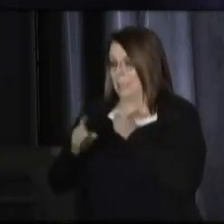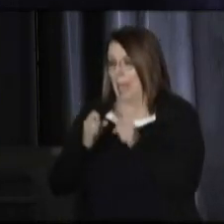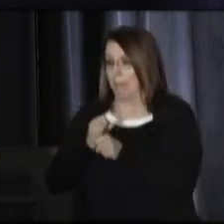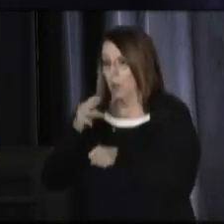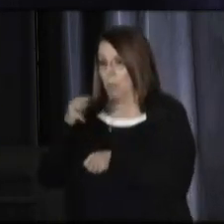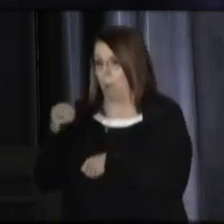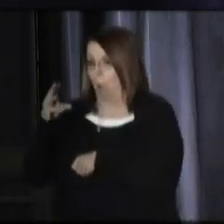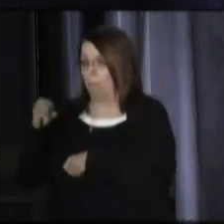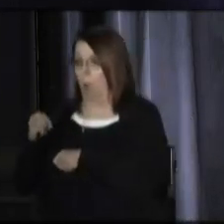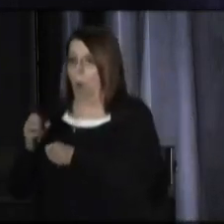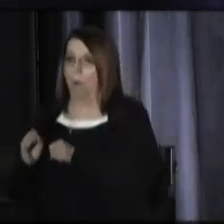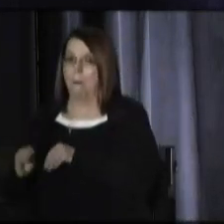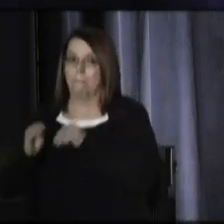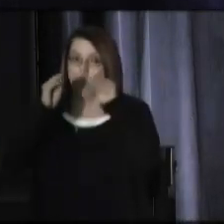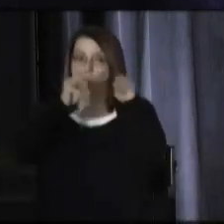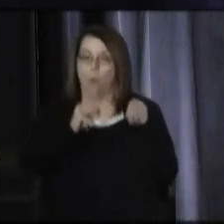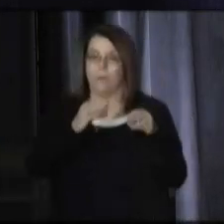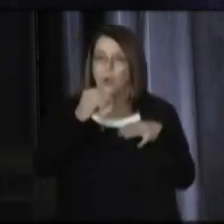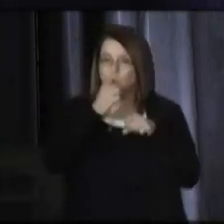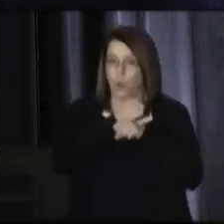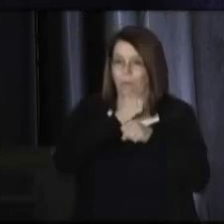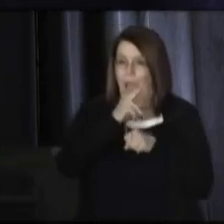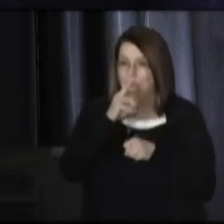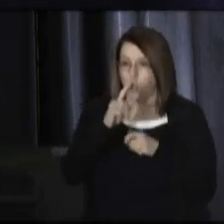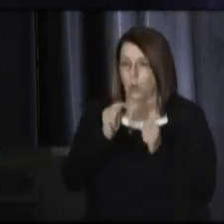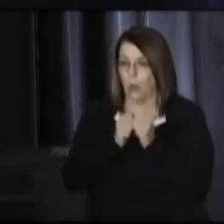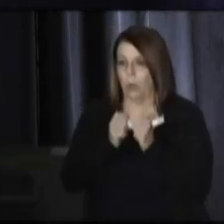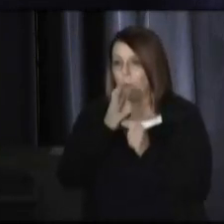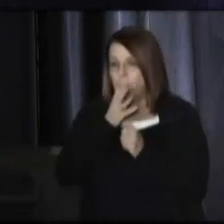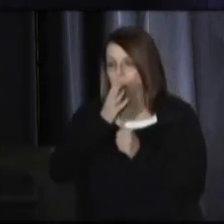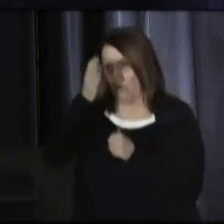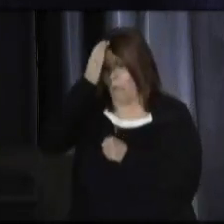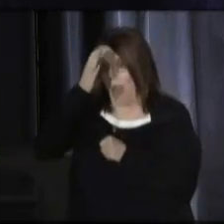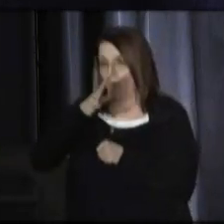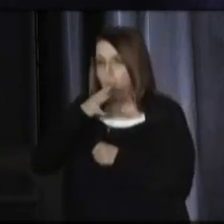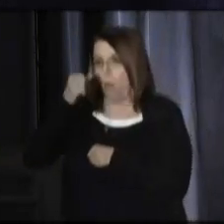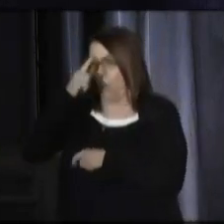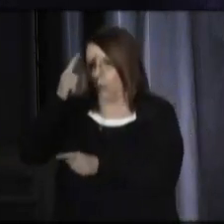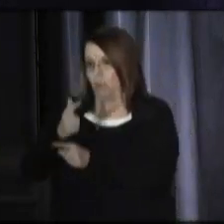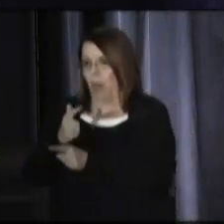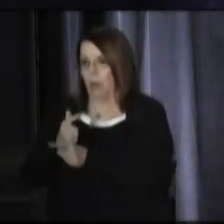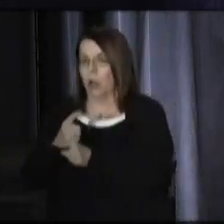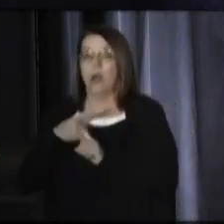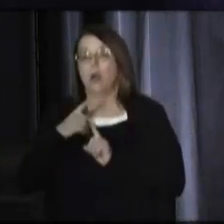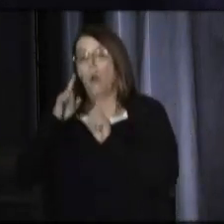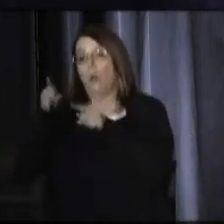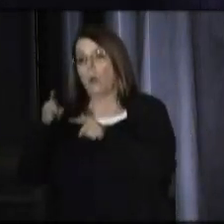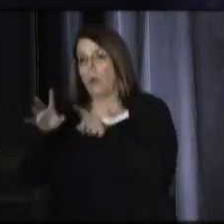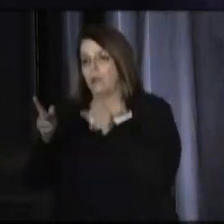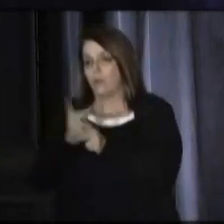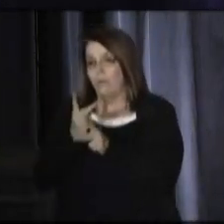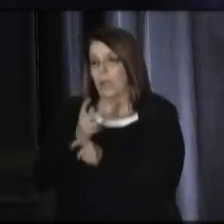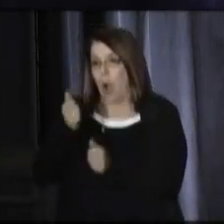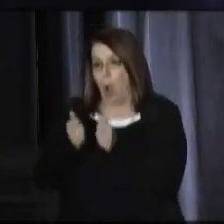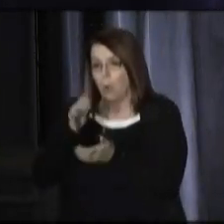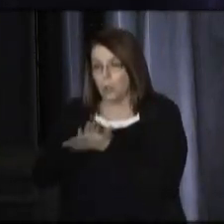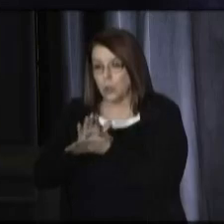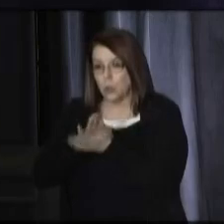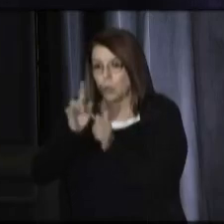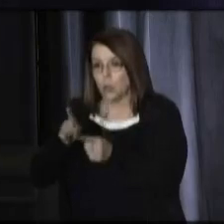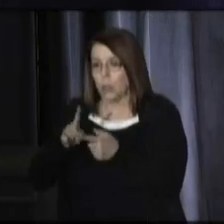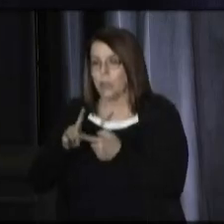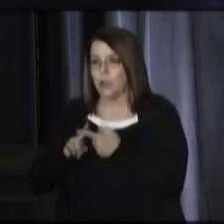ass biters and butt chasers of our neighborhood. One year, animal control came and bagged up all the dogs, and then there were only possums,